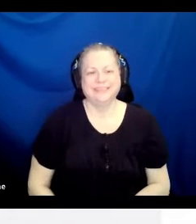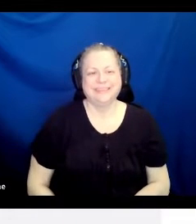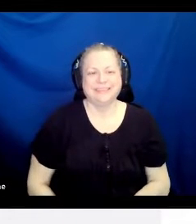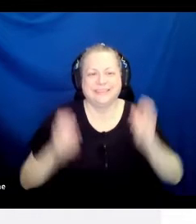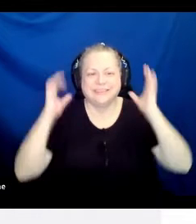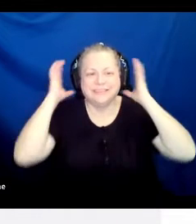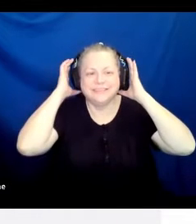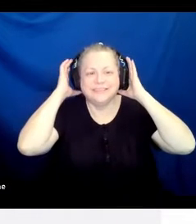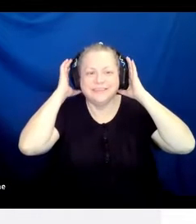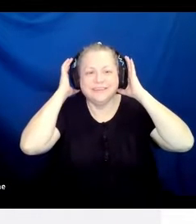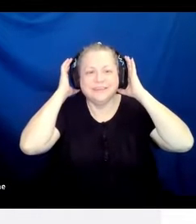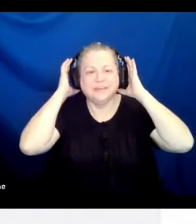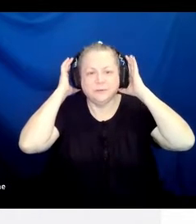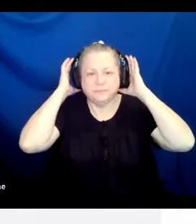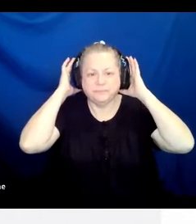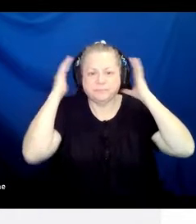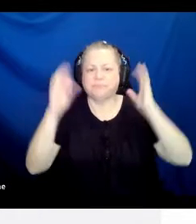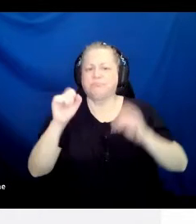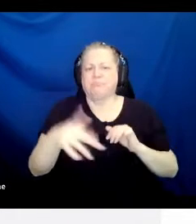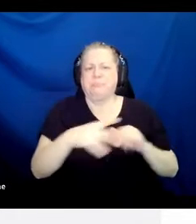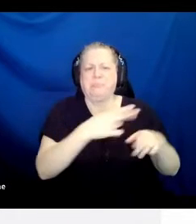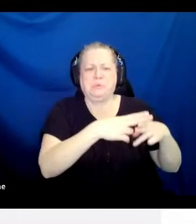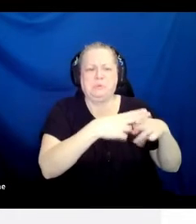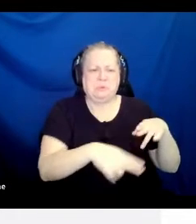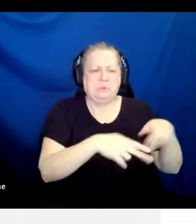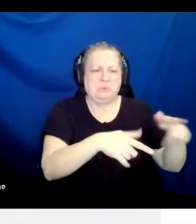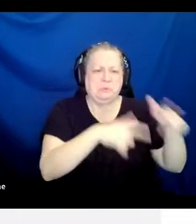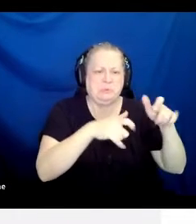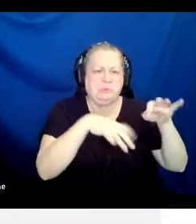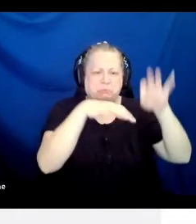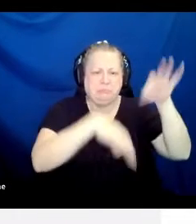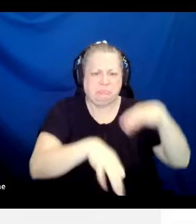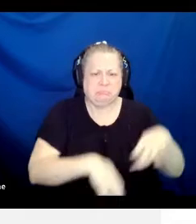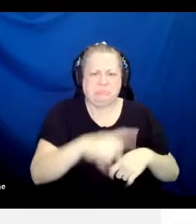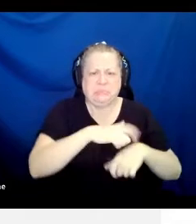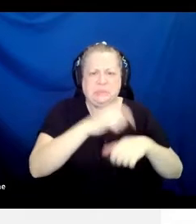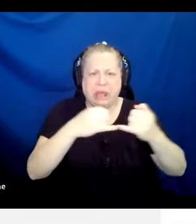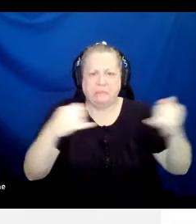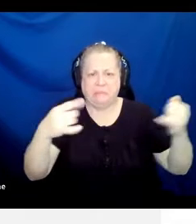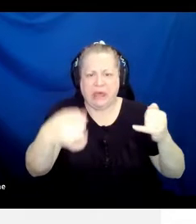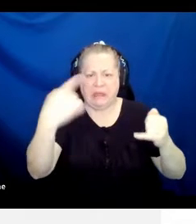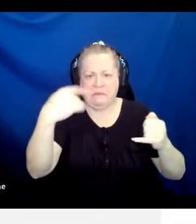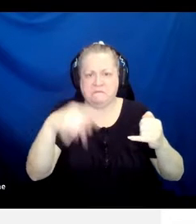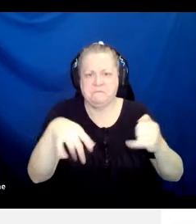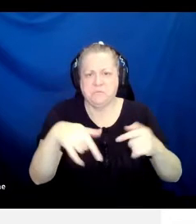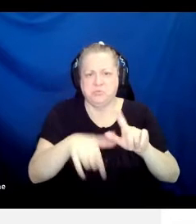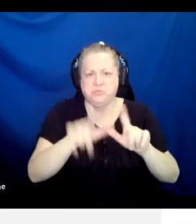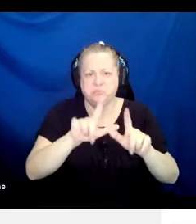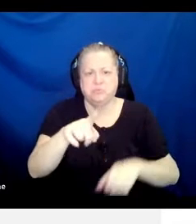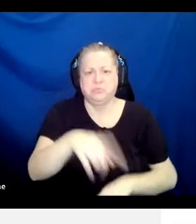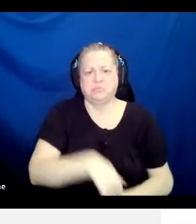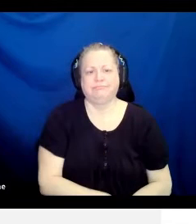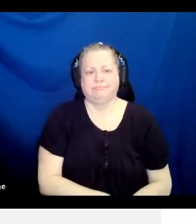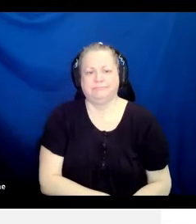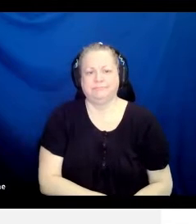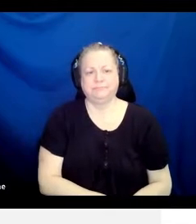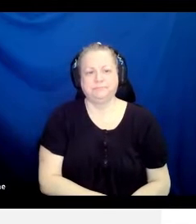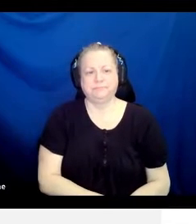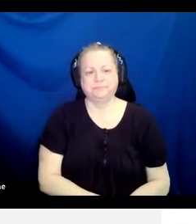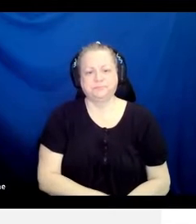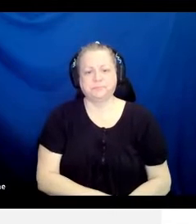So I'm going to talk quickly through the overview of timelines for renewal. So like I've said a couple